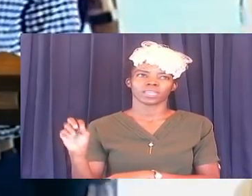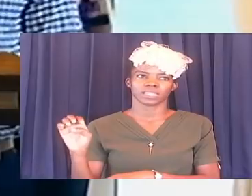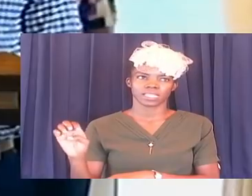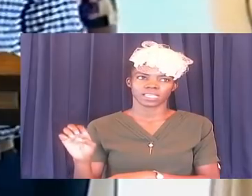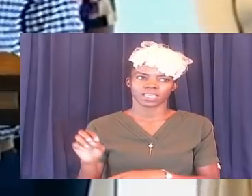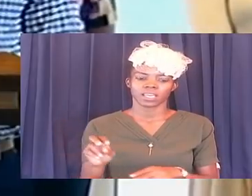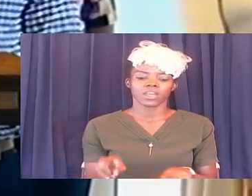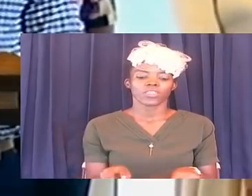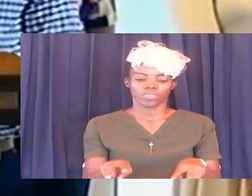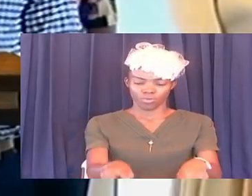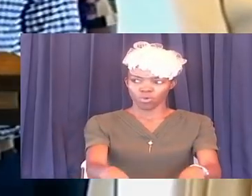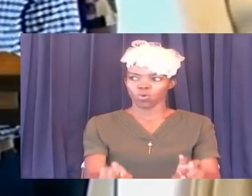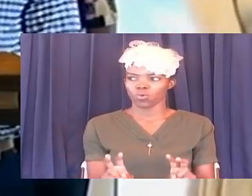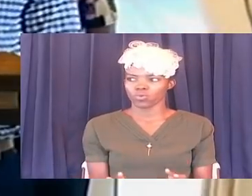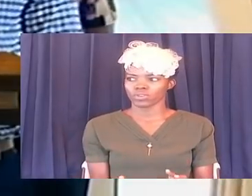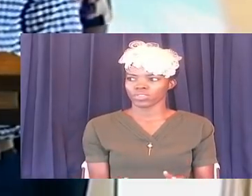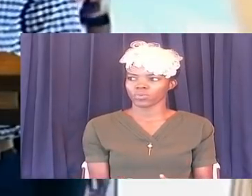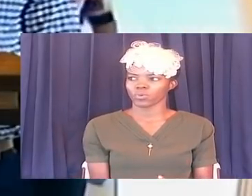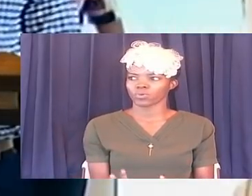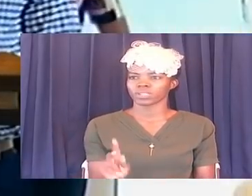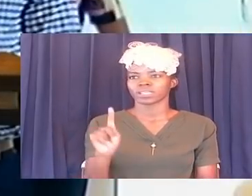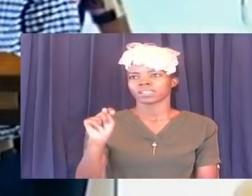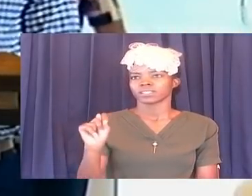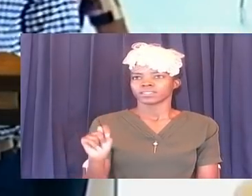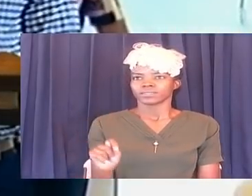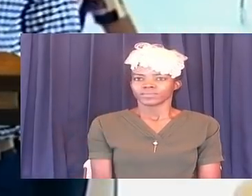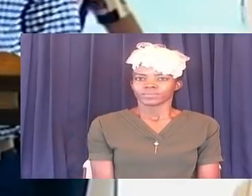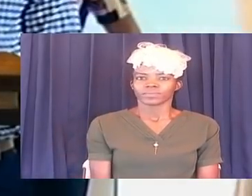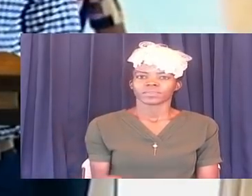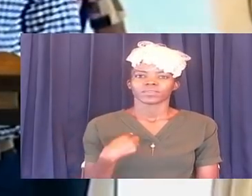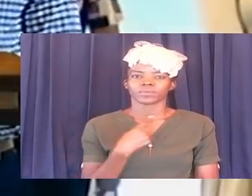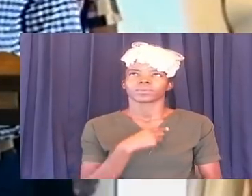brother, Brother Barnes, Lord Jesus Christ,